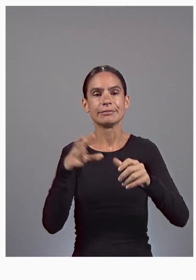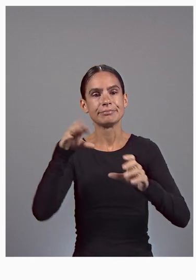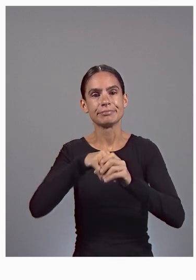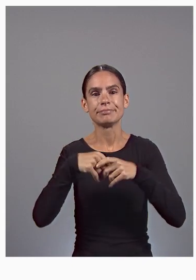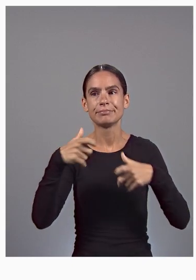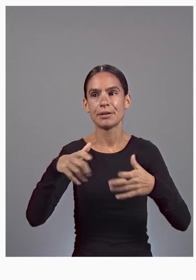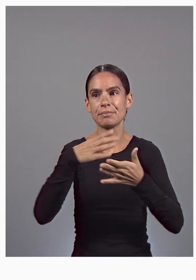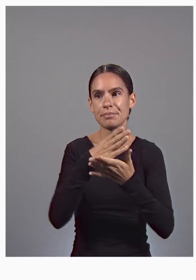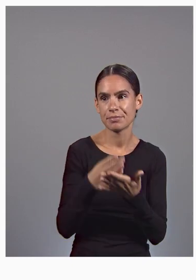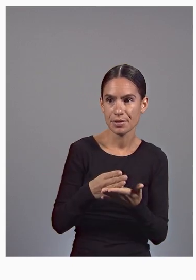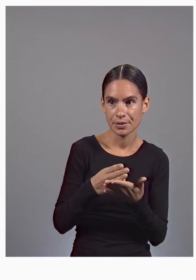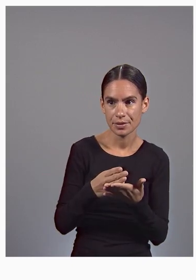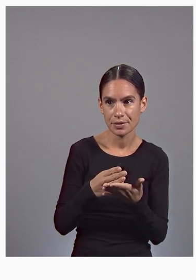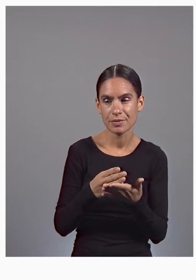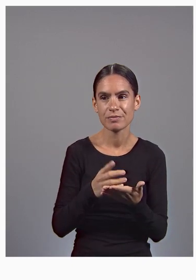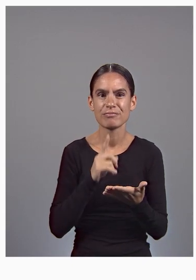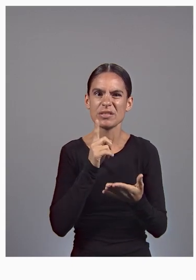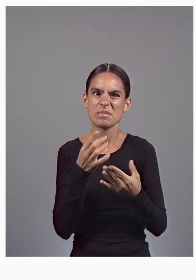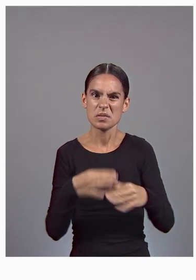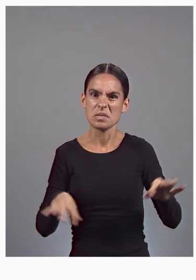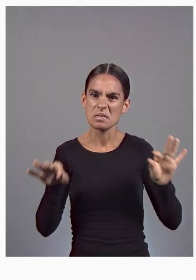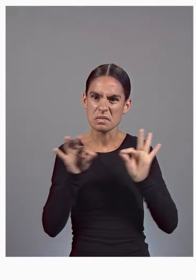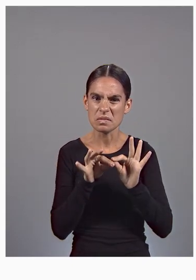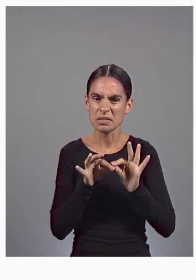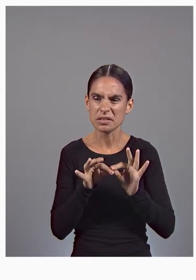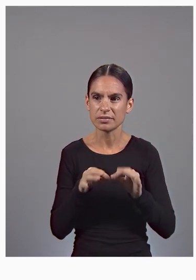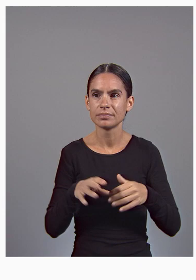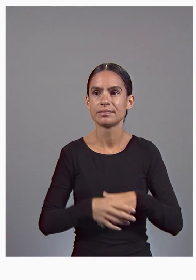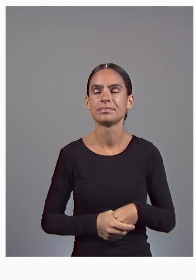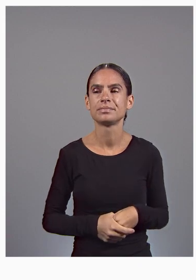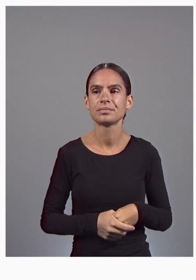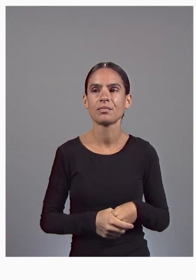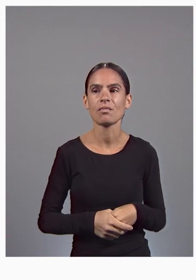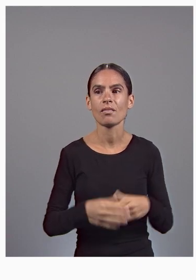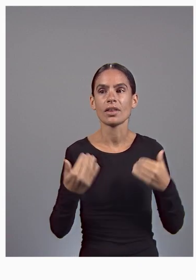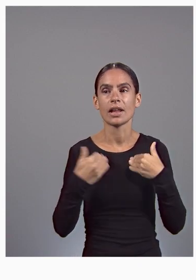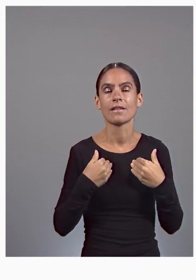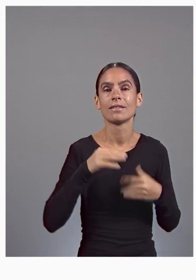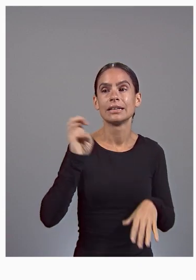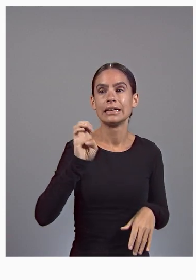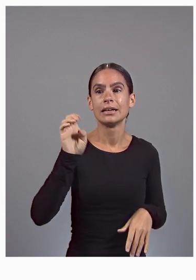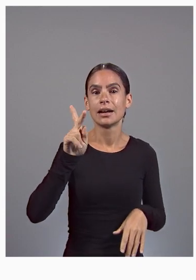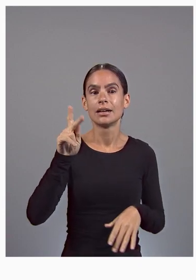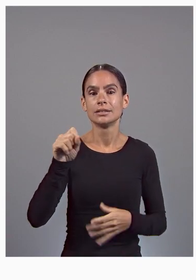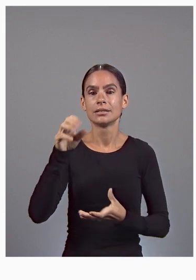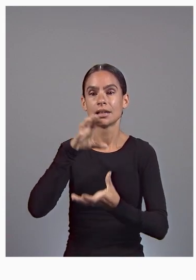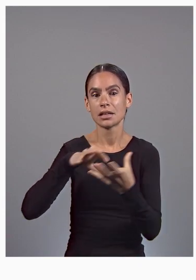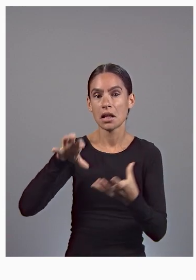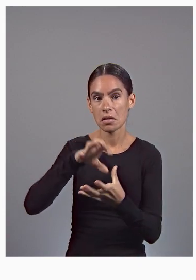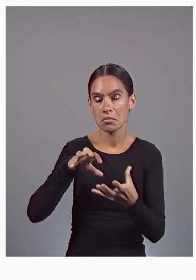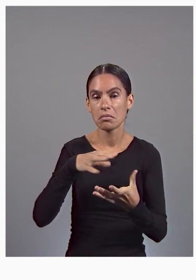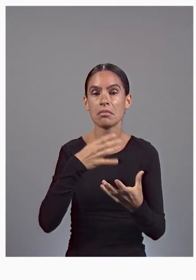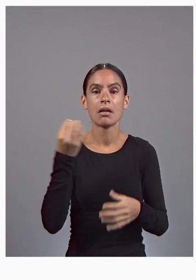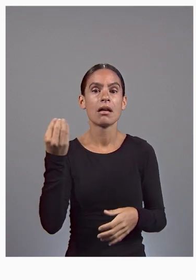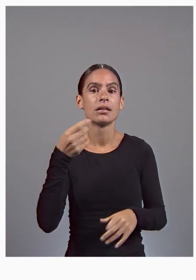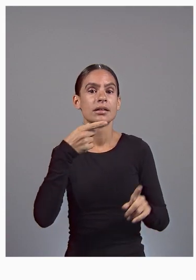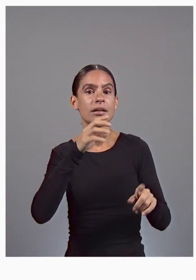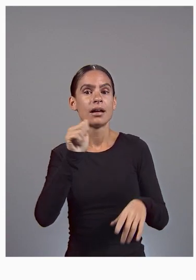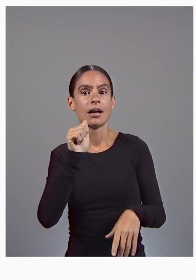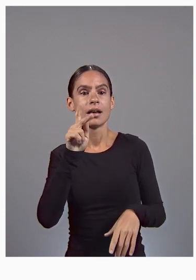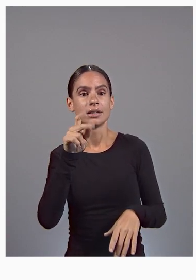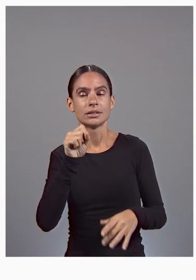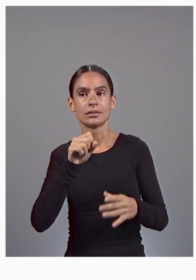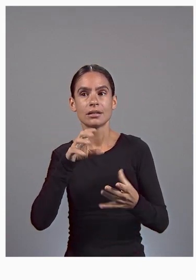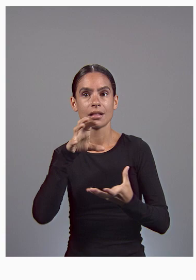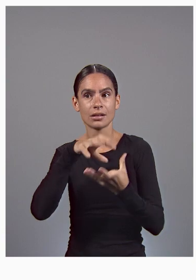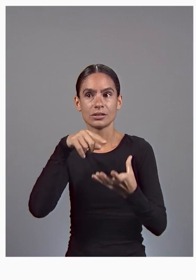how. So first off, if you'll see here, I actually have an EKS cluster I built, and I've actually attached this to the Anthos control plane. From here,